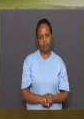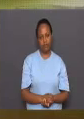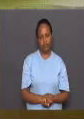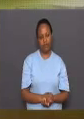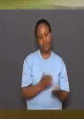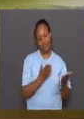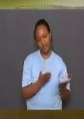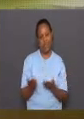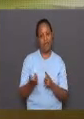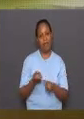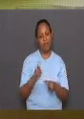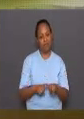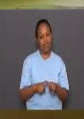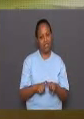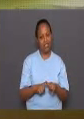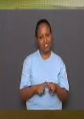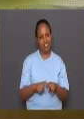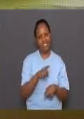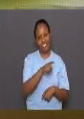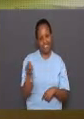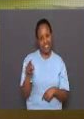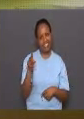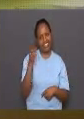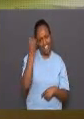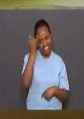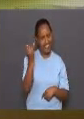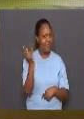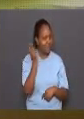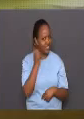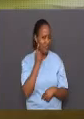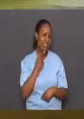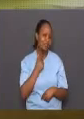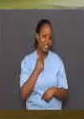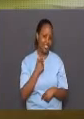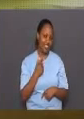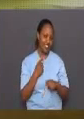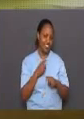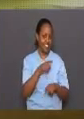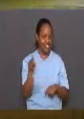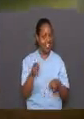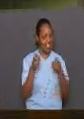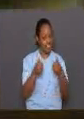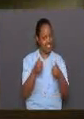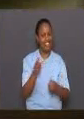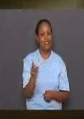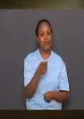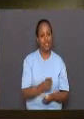Welcome back. I wish I could hear your ideas, as I am sure they are excellent.